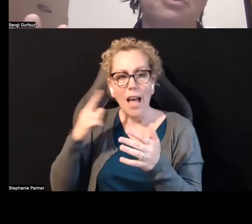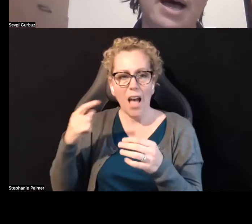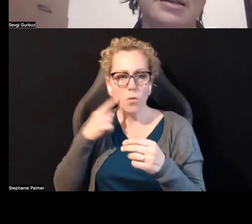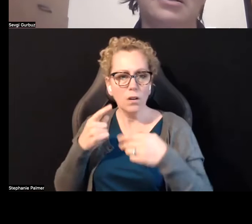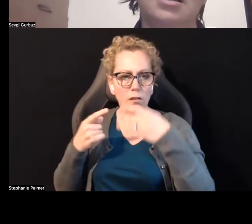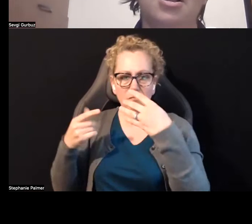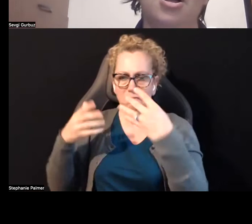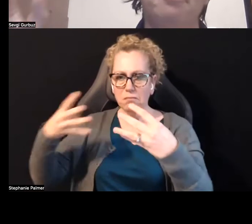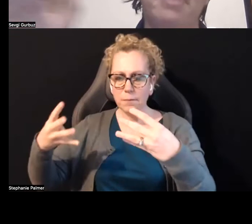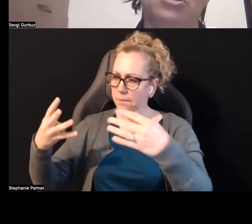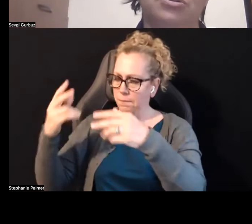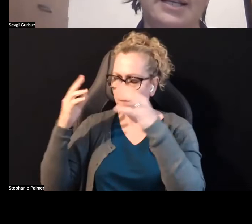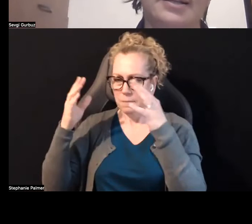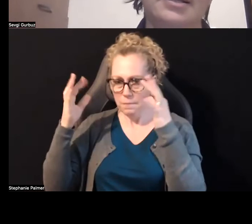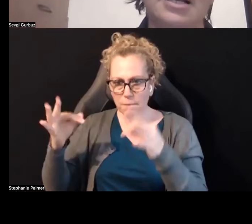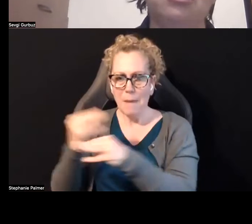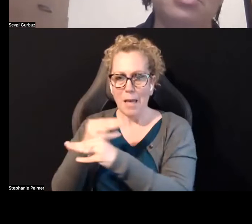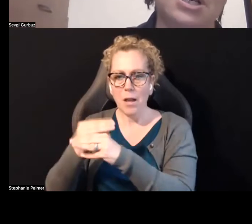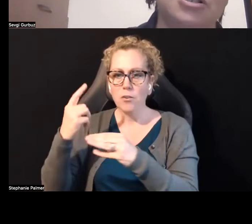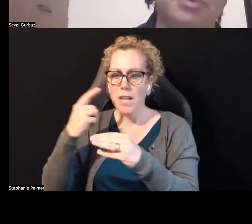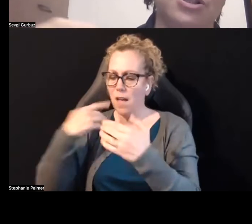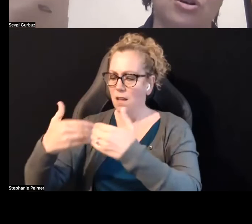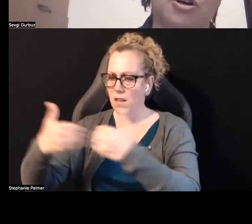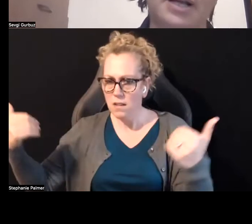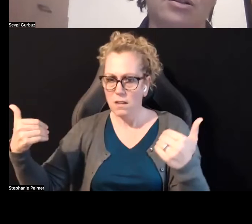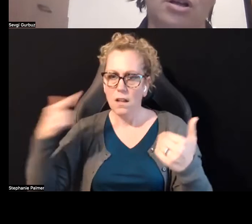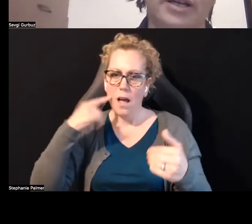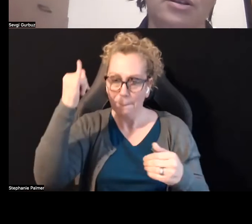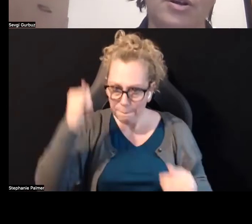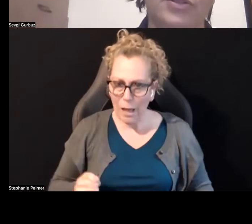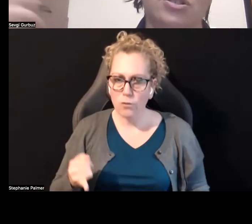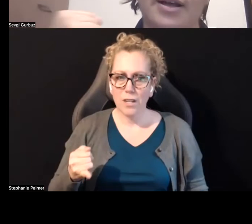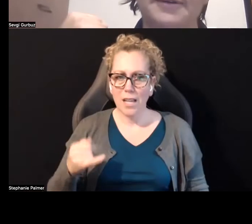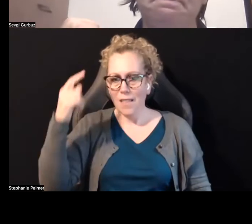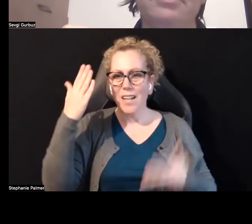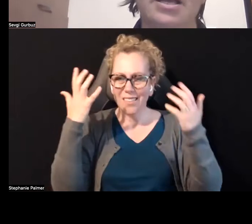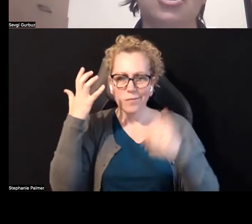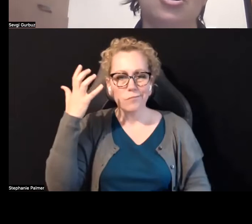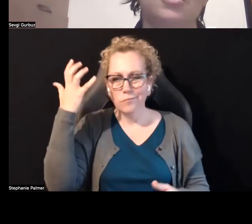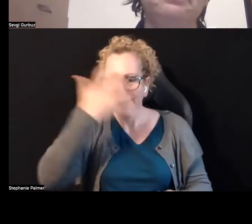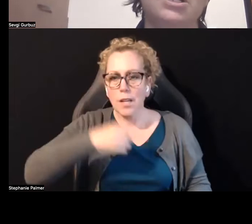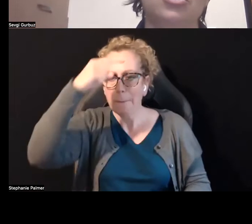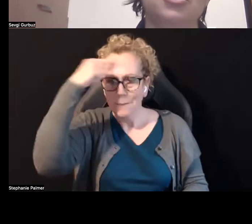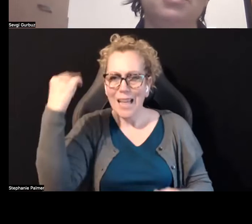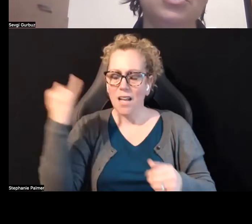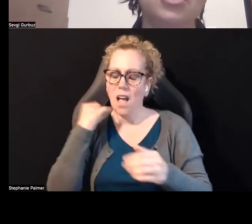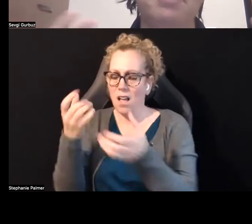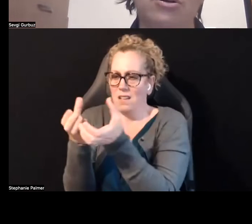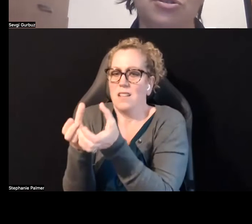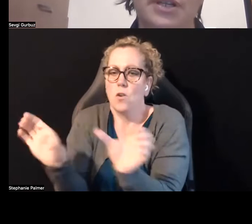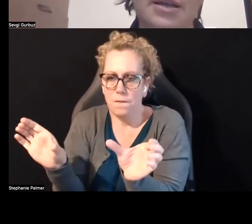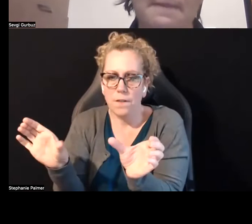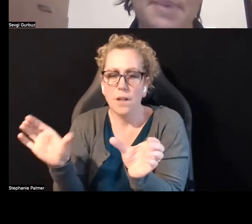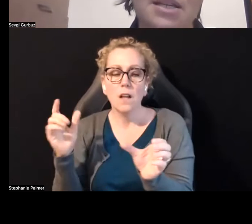determine mathematically a boundary. That's represented by the dark black line on the slide. And so it'll compute